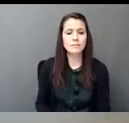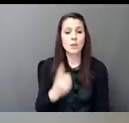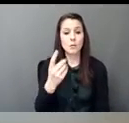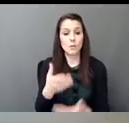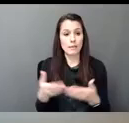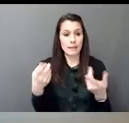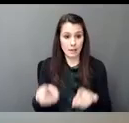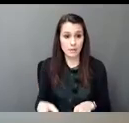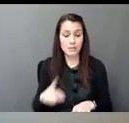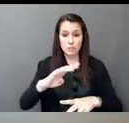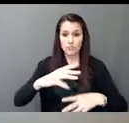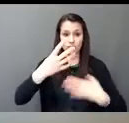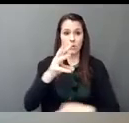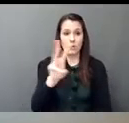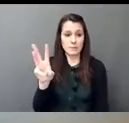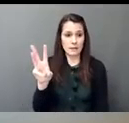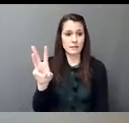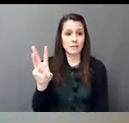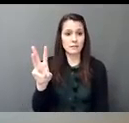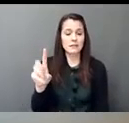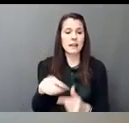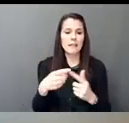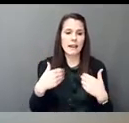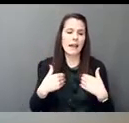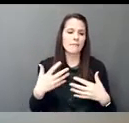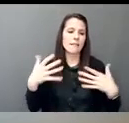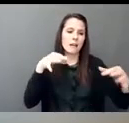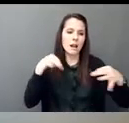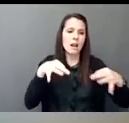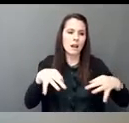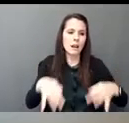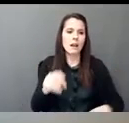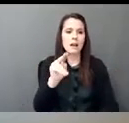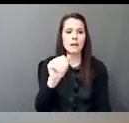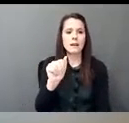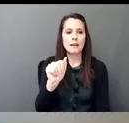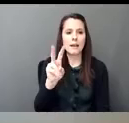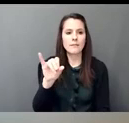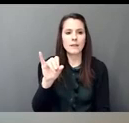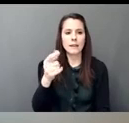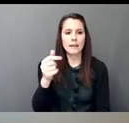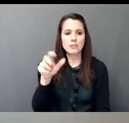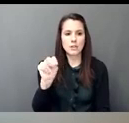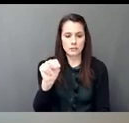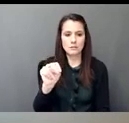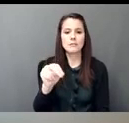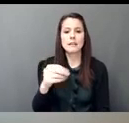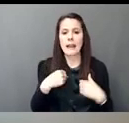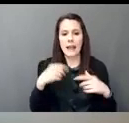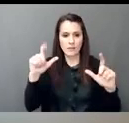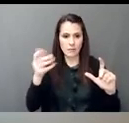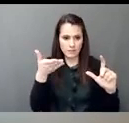into the website and then the website has a lot of navigation. And I have a screen capture right now showing the Michigan.gov